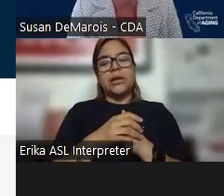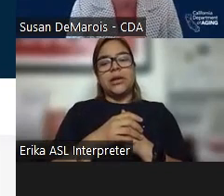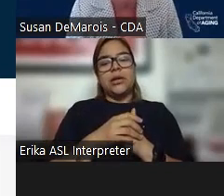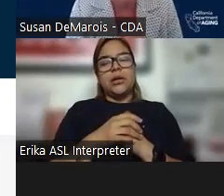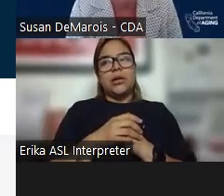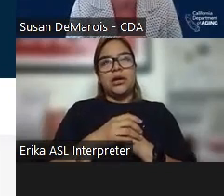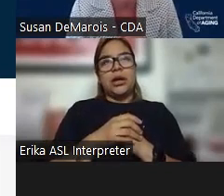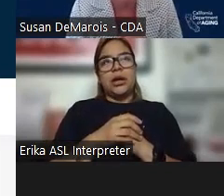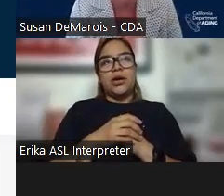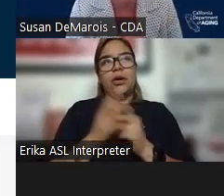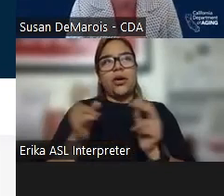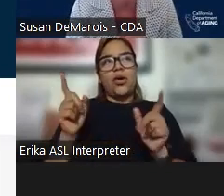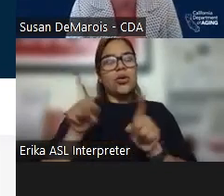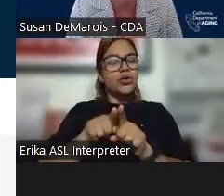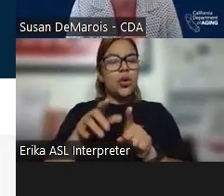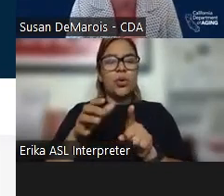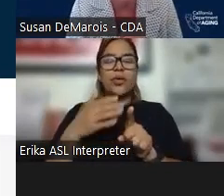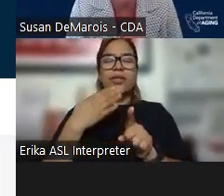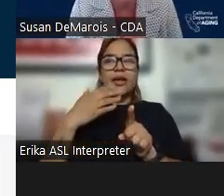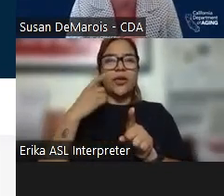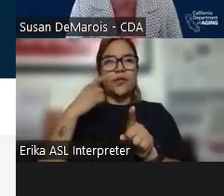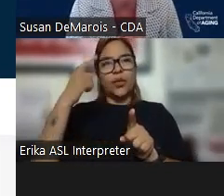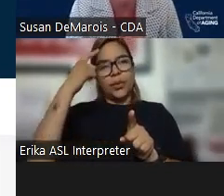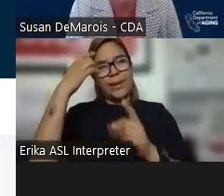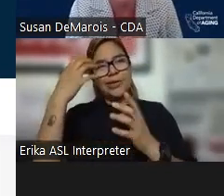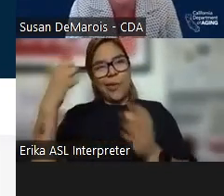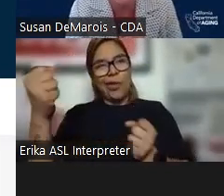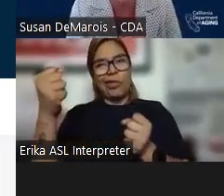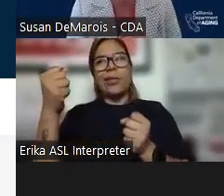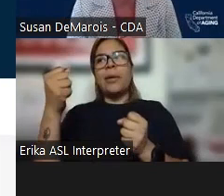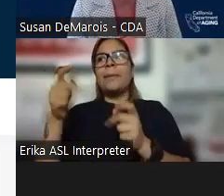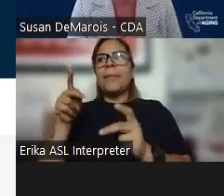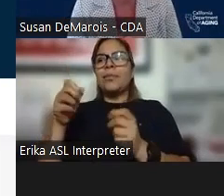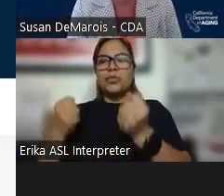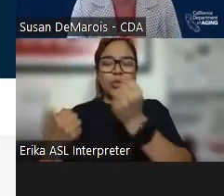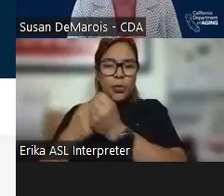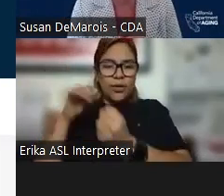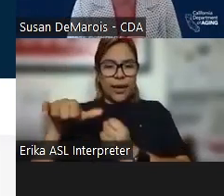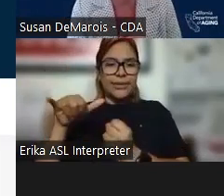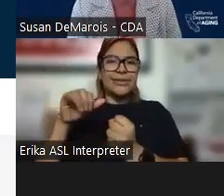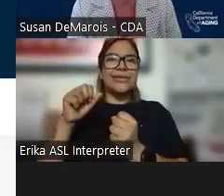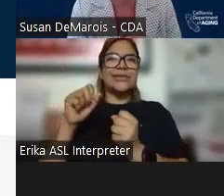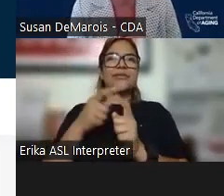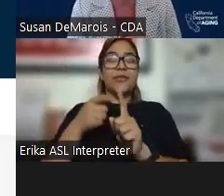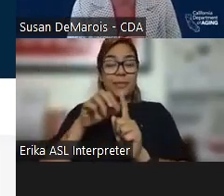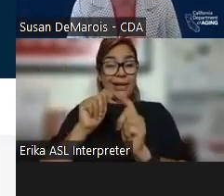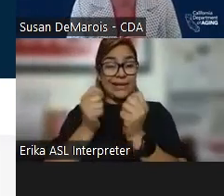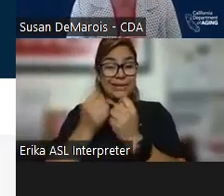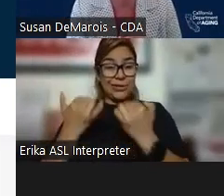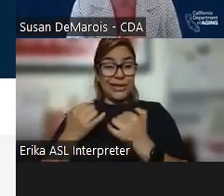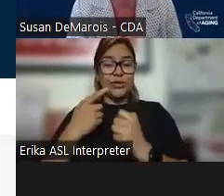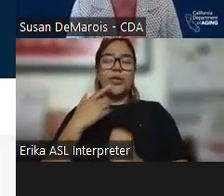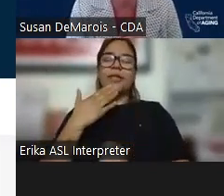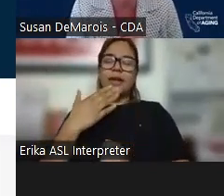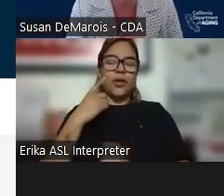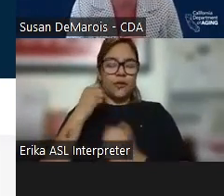work to elevate mental health, older adult behavioral health, and to prioritize that. We're so grateful